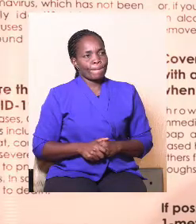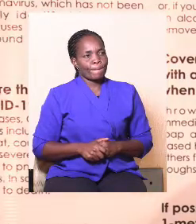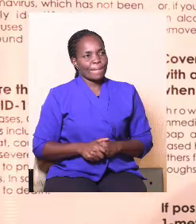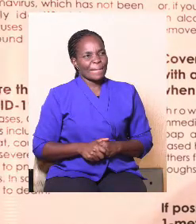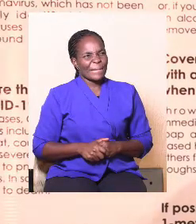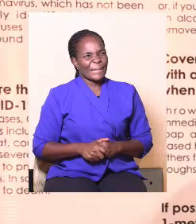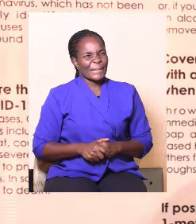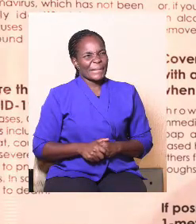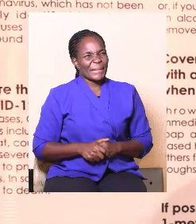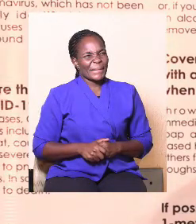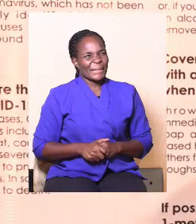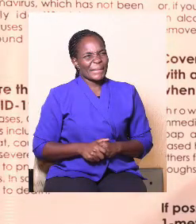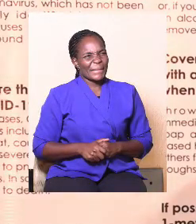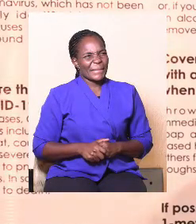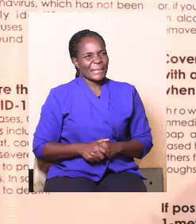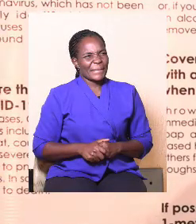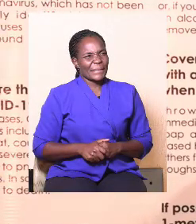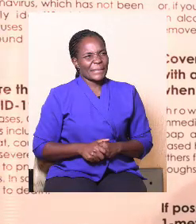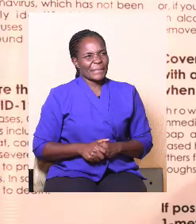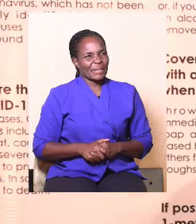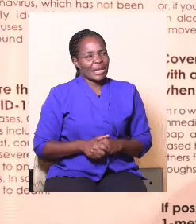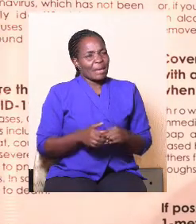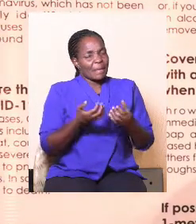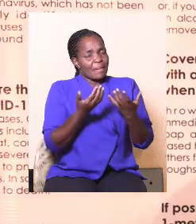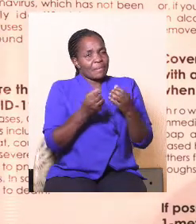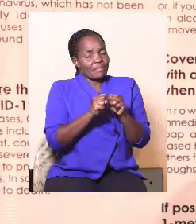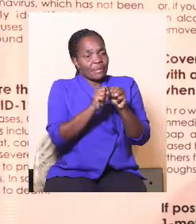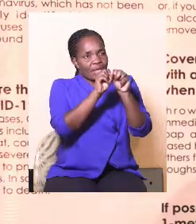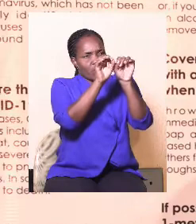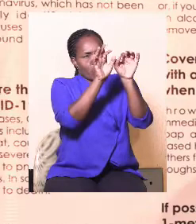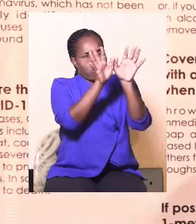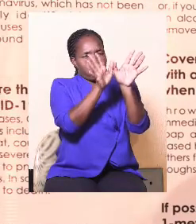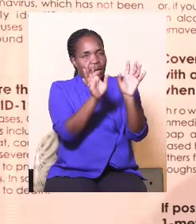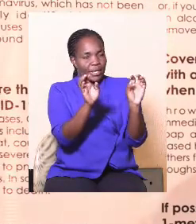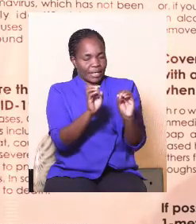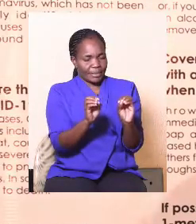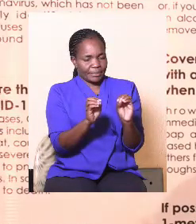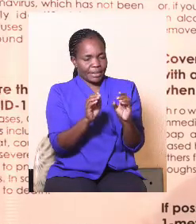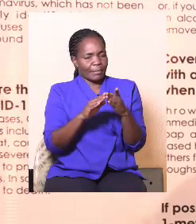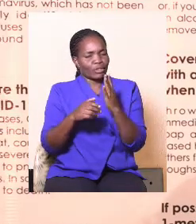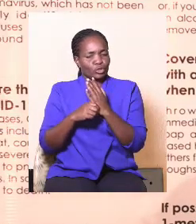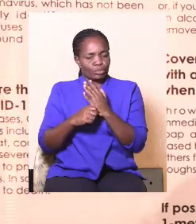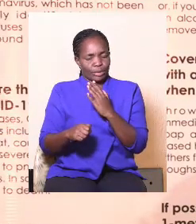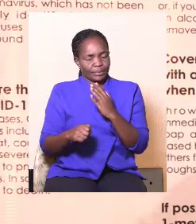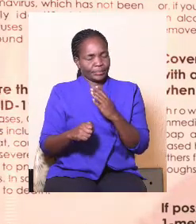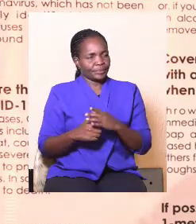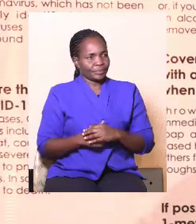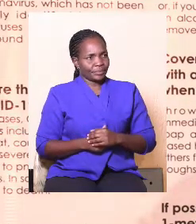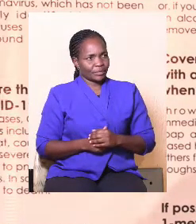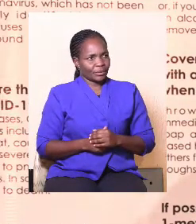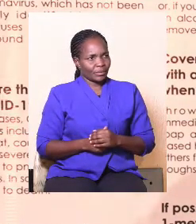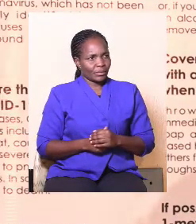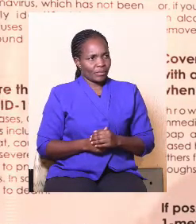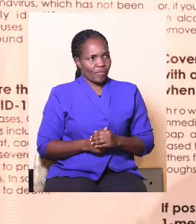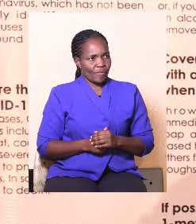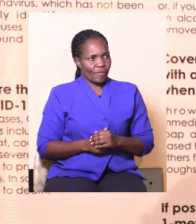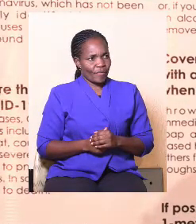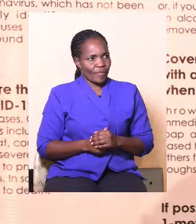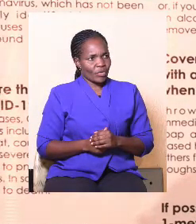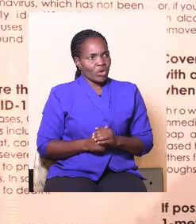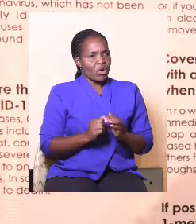I don't know. I don't think maybe I didn't make it clear on the tax issue. The issue is that it's not only